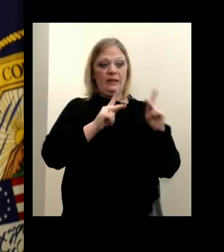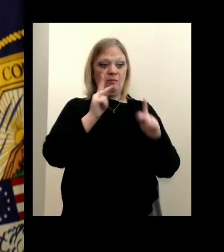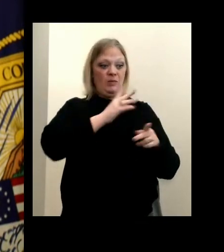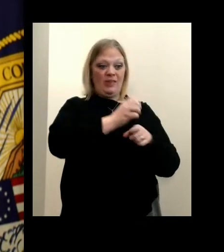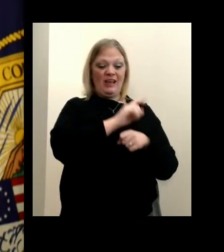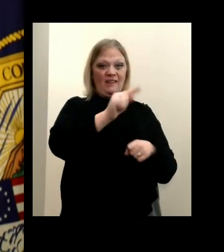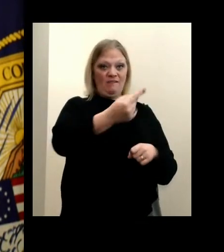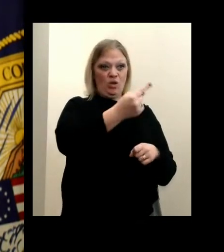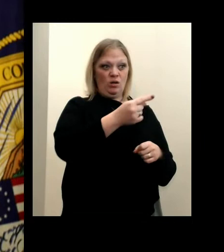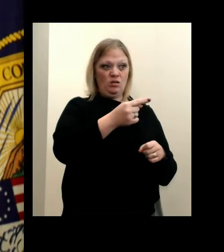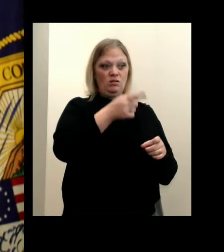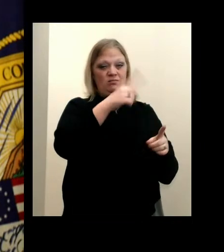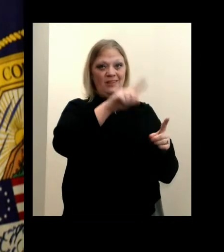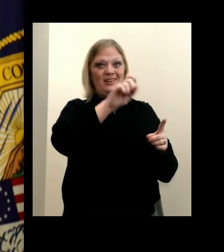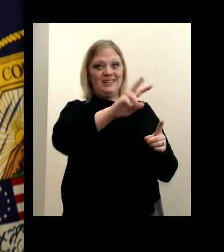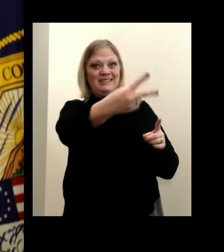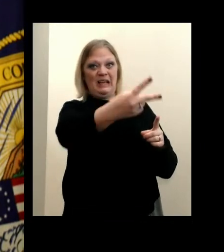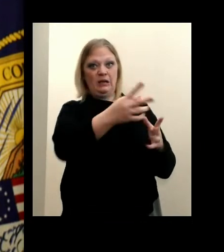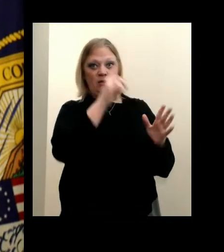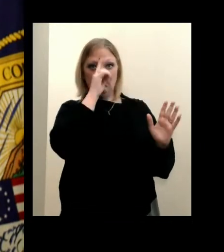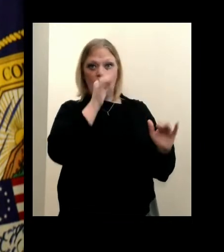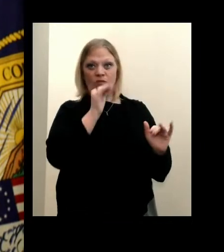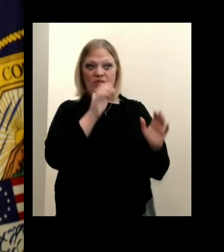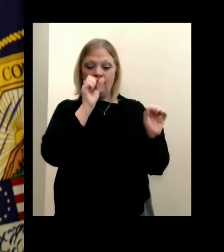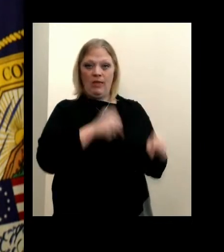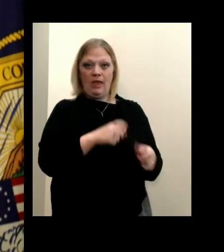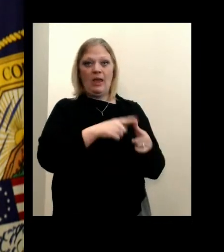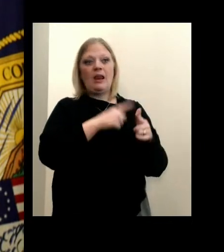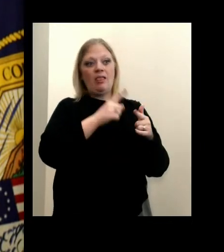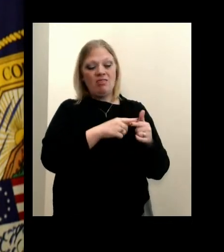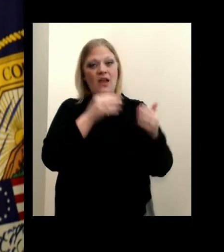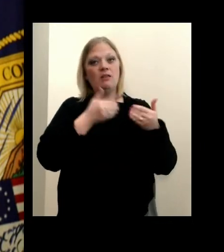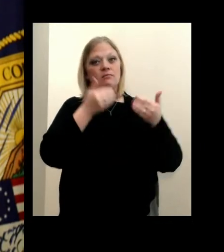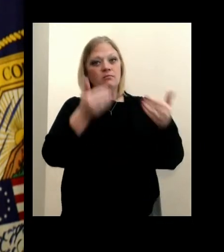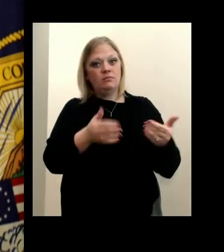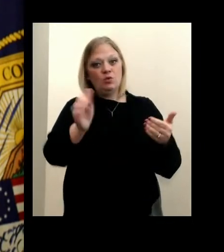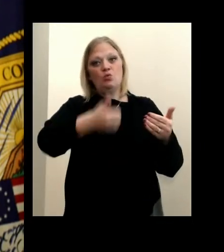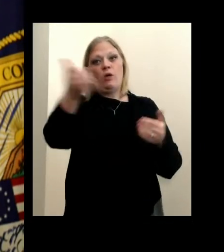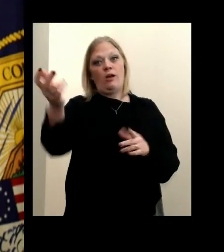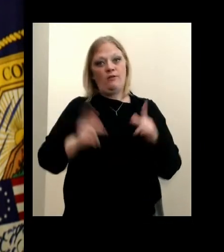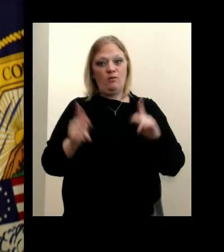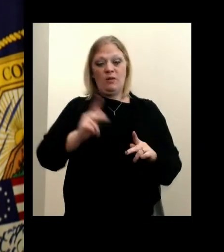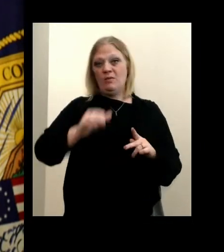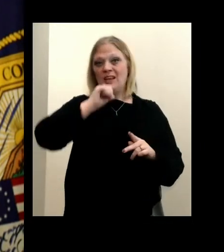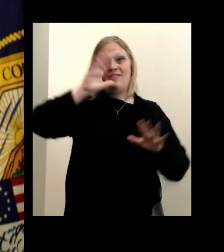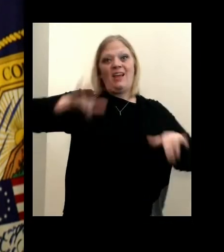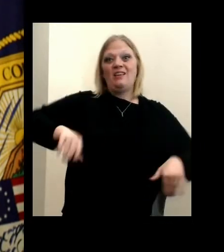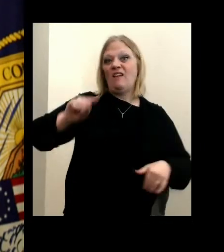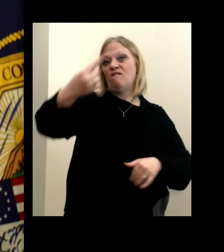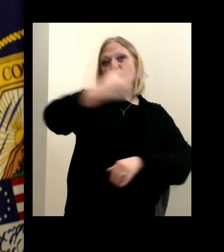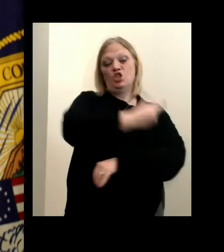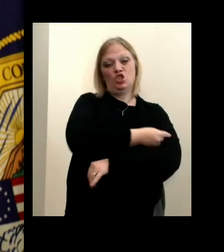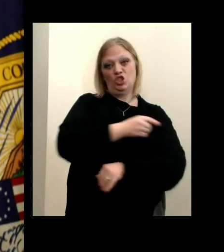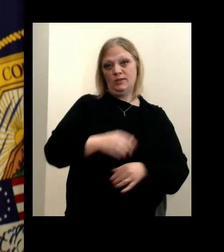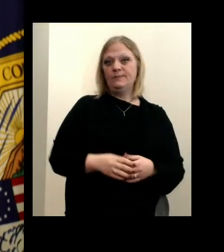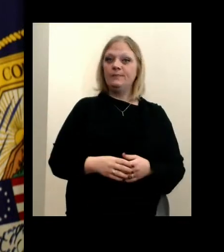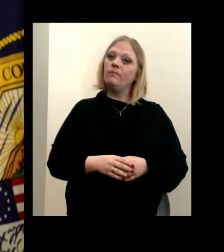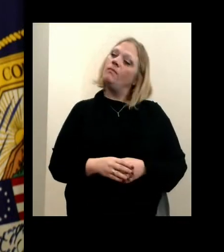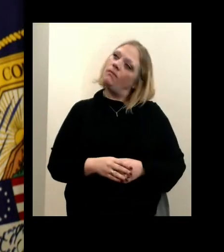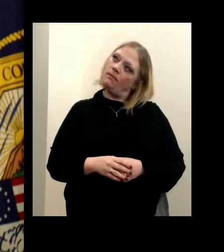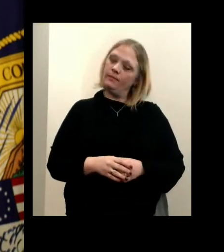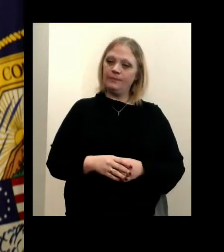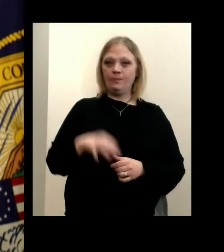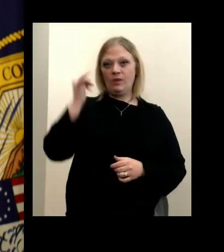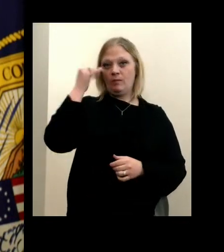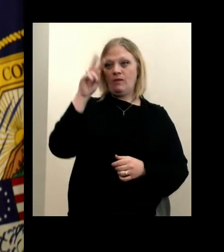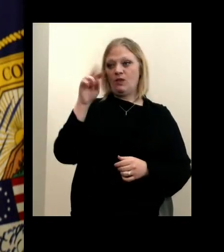the second dose, but then we can move on to also do the other individuals who haven't even gotten a first dose yet. The Buffalo News,